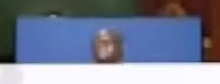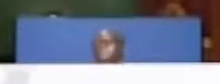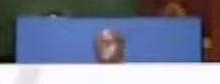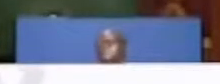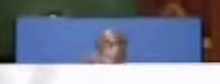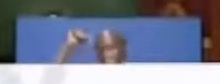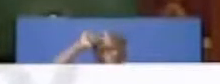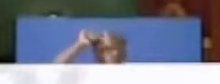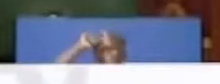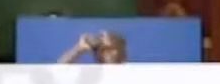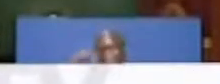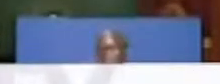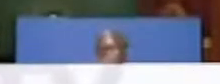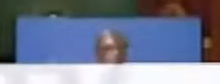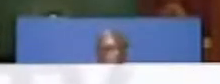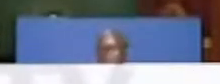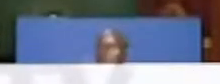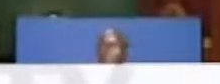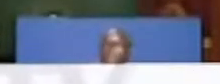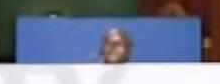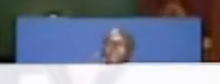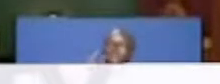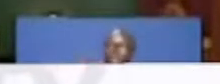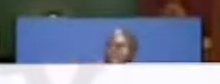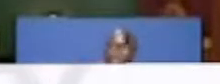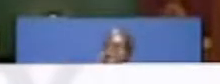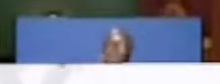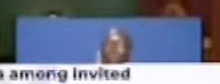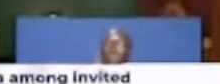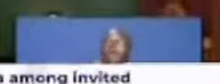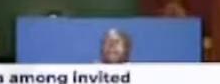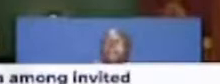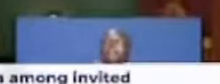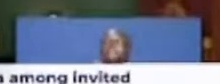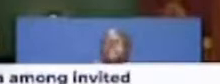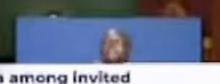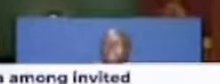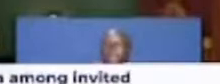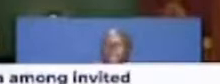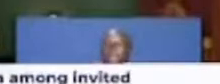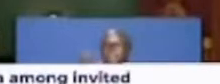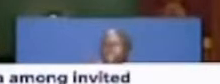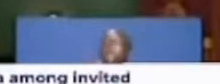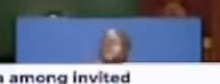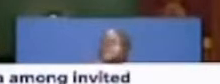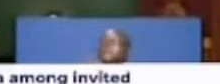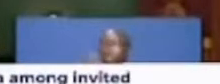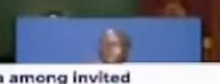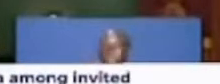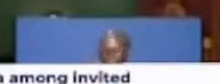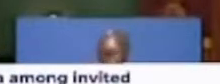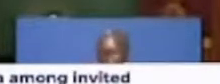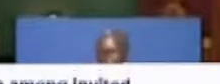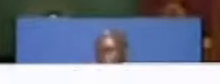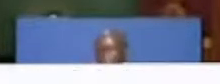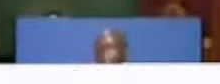administration has supplied 1,241 pieces of specialized medical equipment with